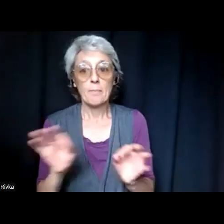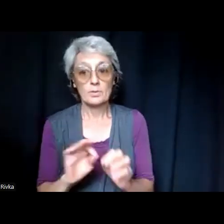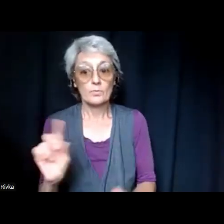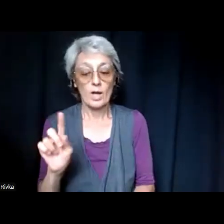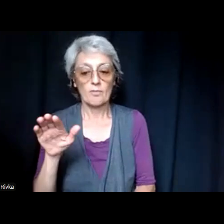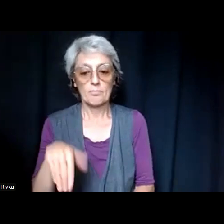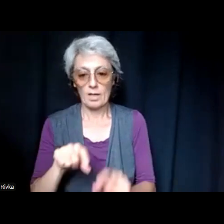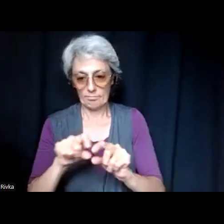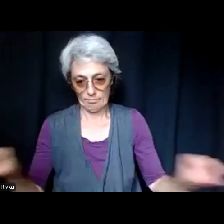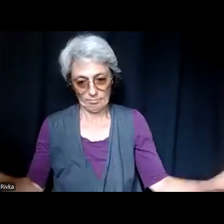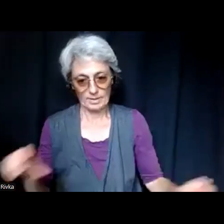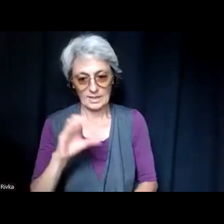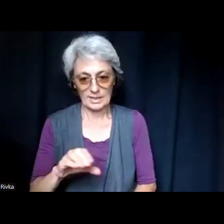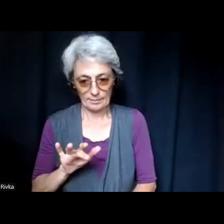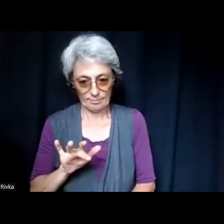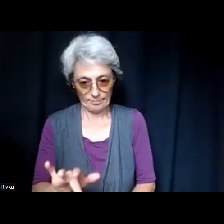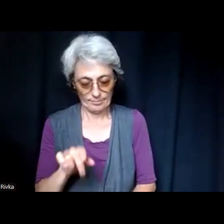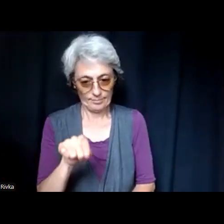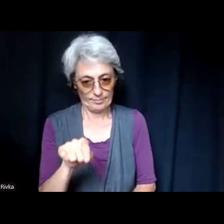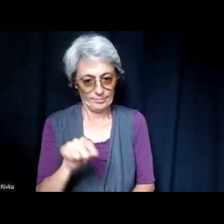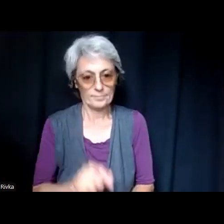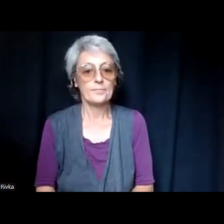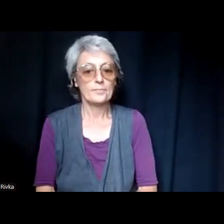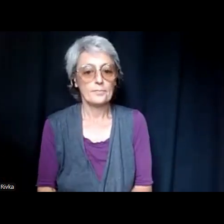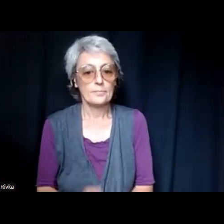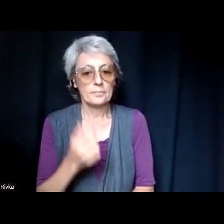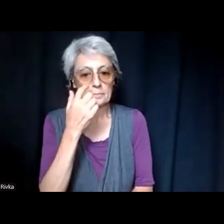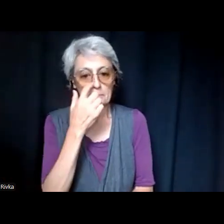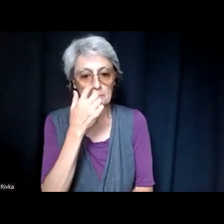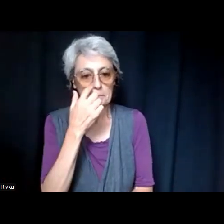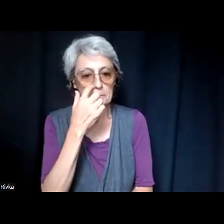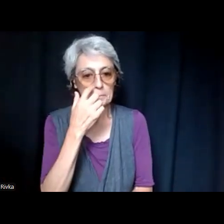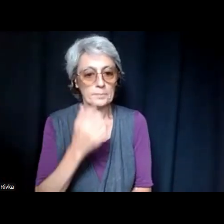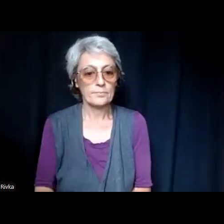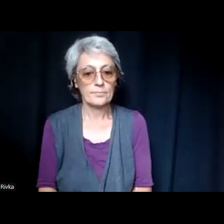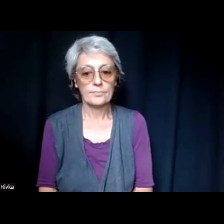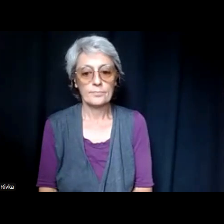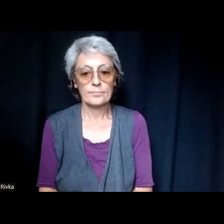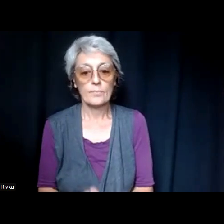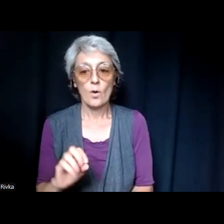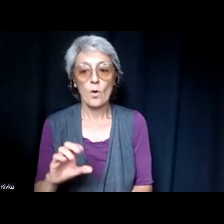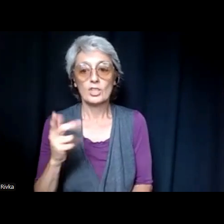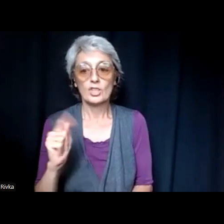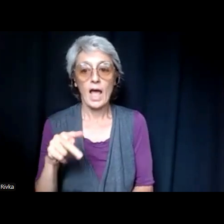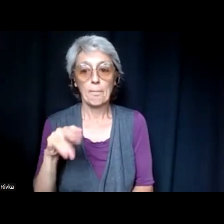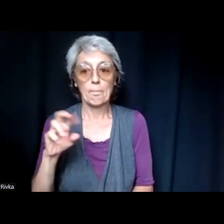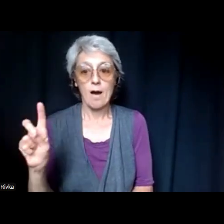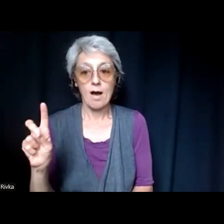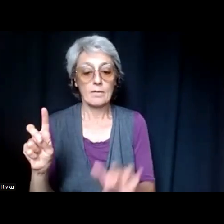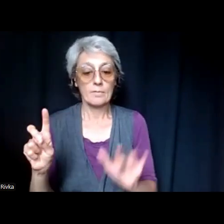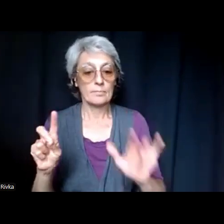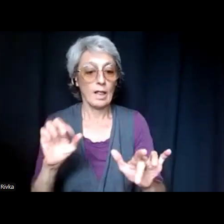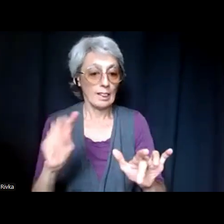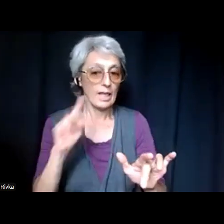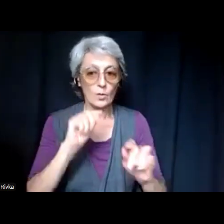viewed by clicking the CC icon at the bottom of your screen or clicking the link in the chat pod to view in a separate window. We also